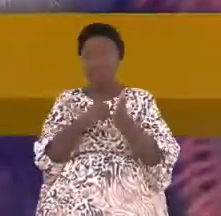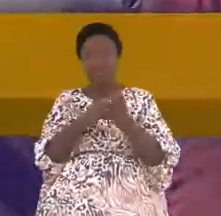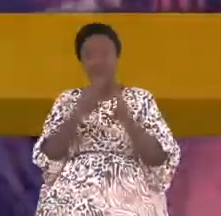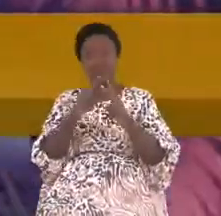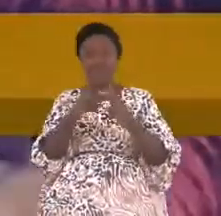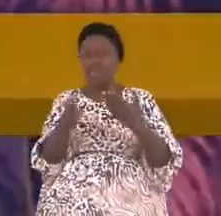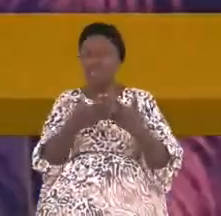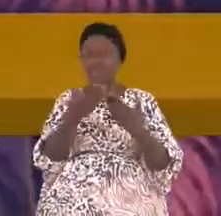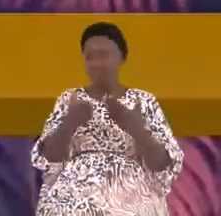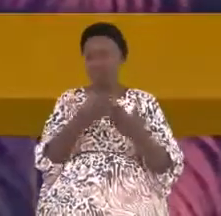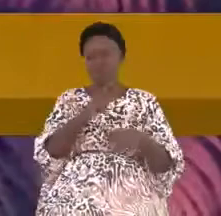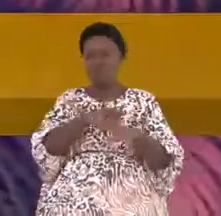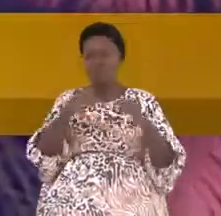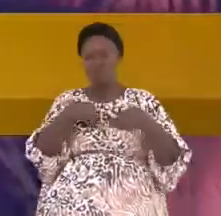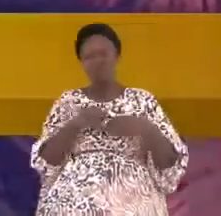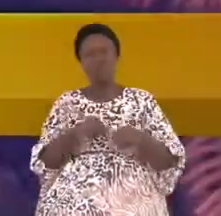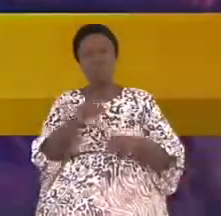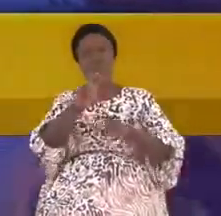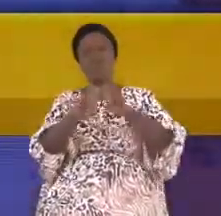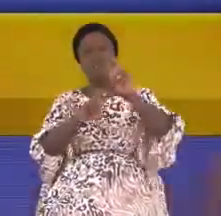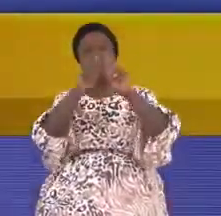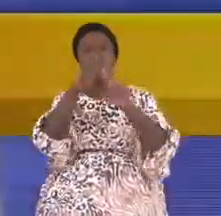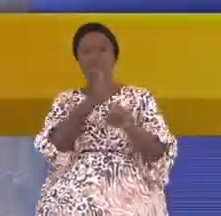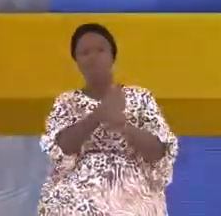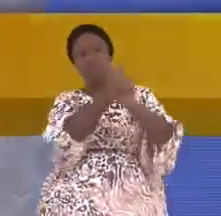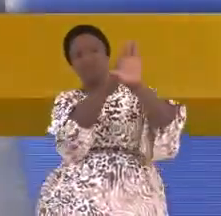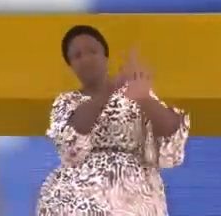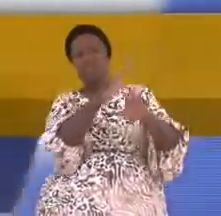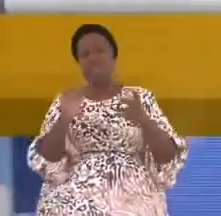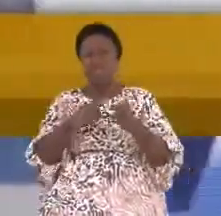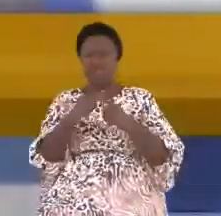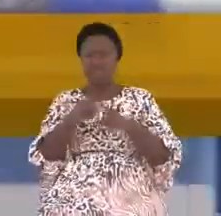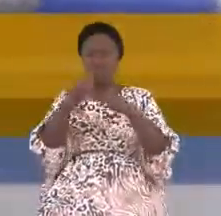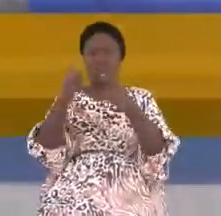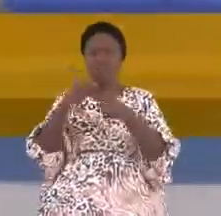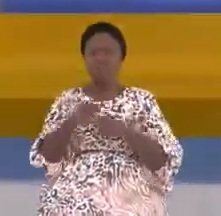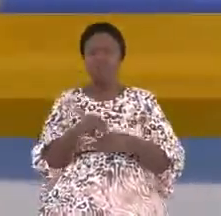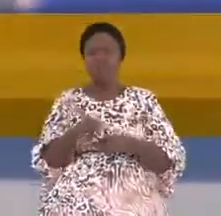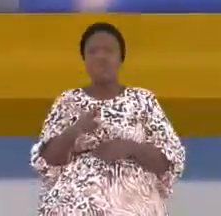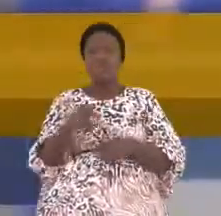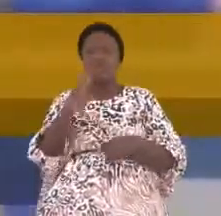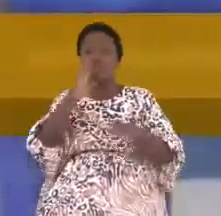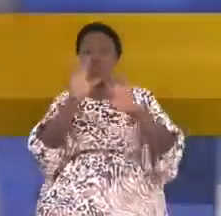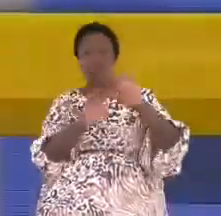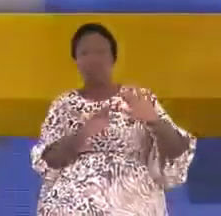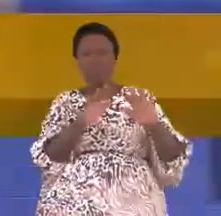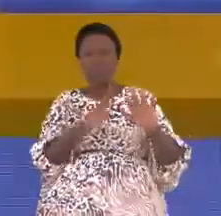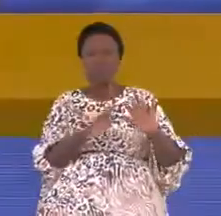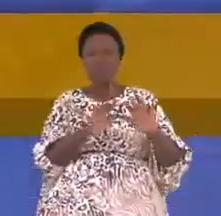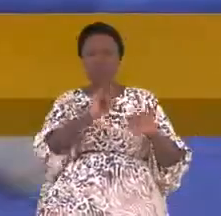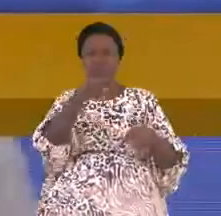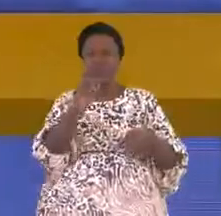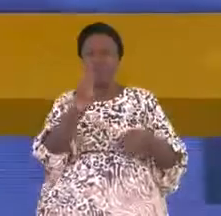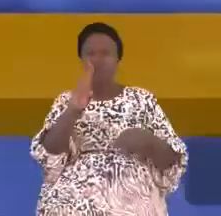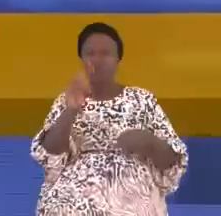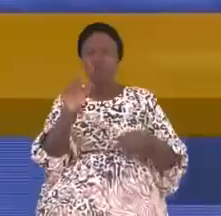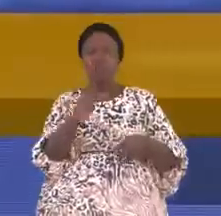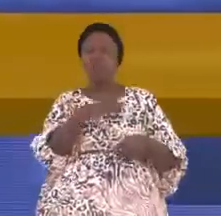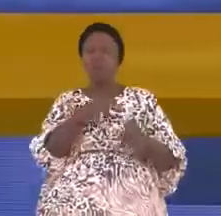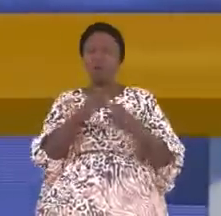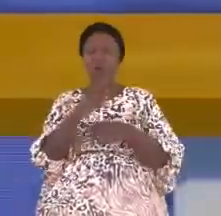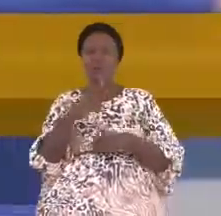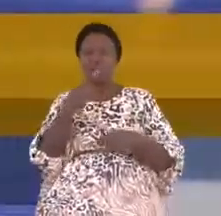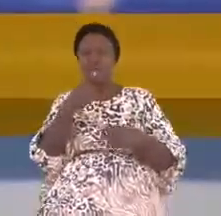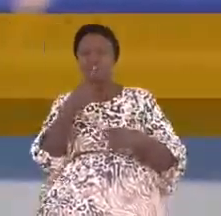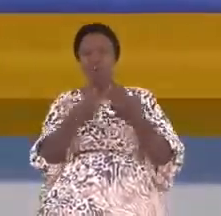climb a mountain you don't have to go to river jordan you don't have to go to the right sea you